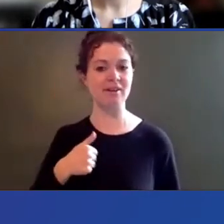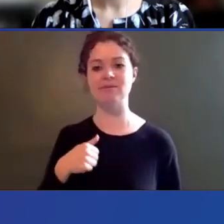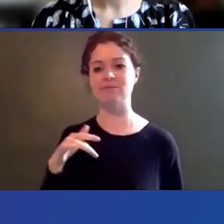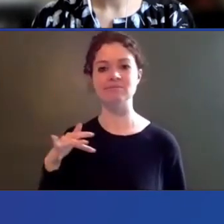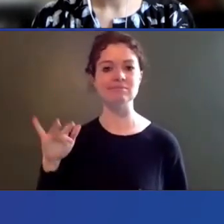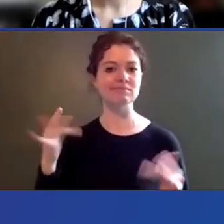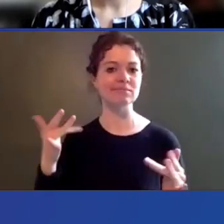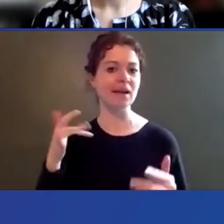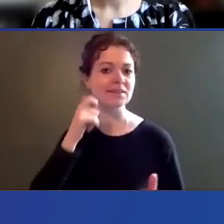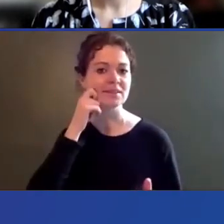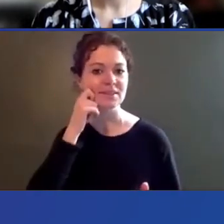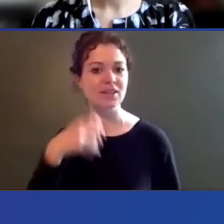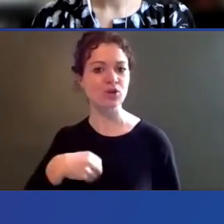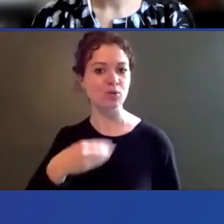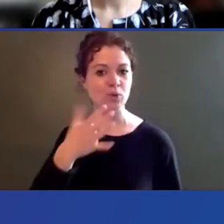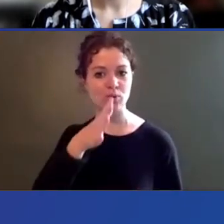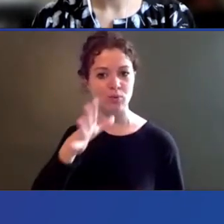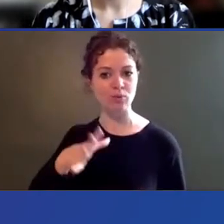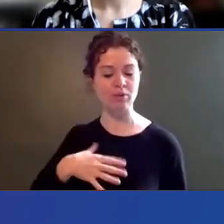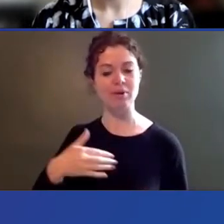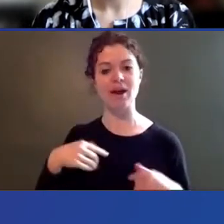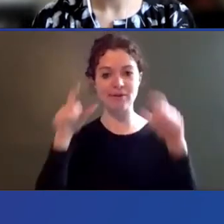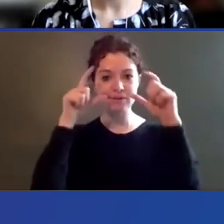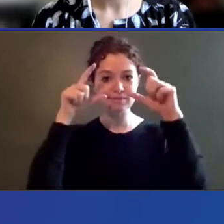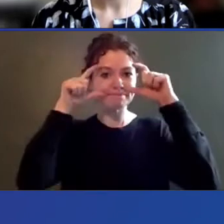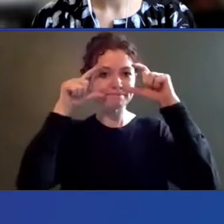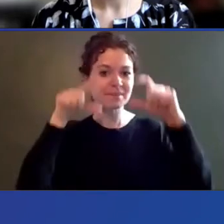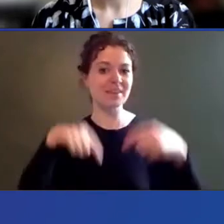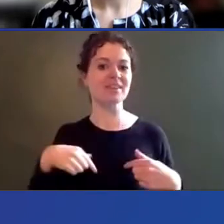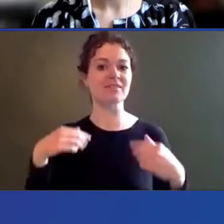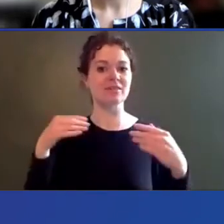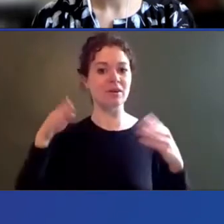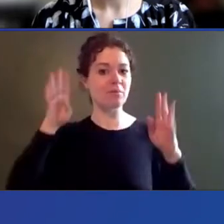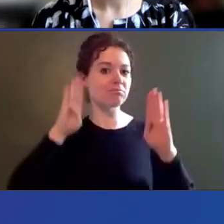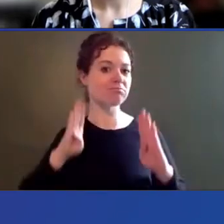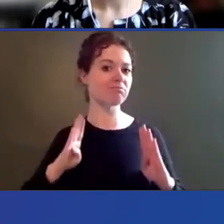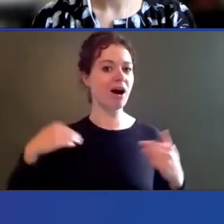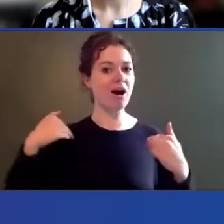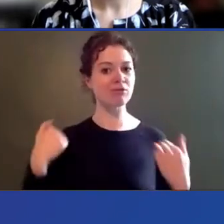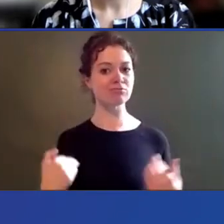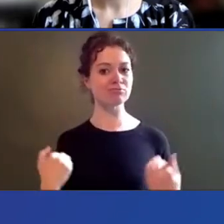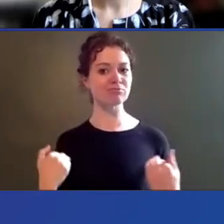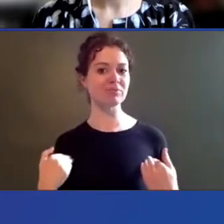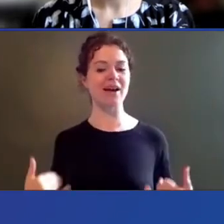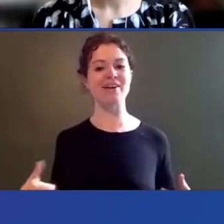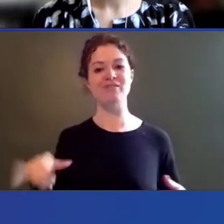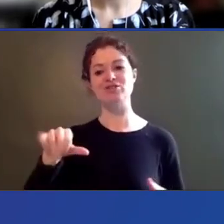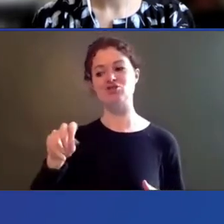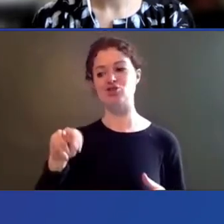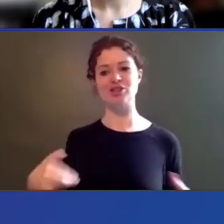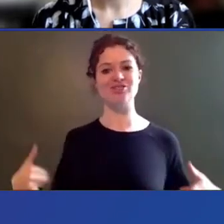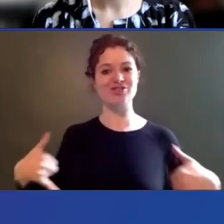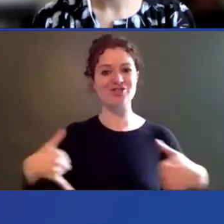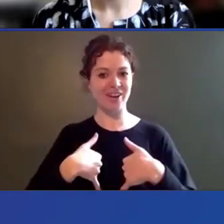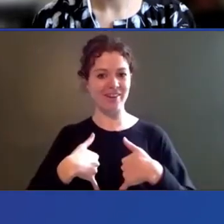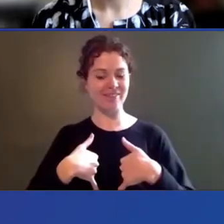wearing clear framed glasses with long brown hair. And I'm wearing a denim jacket, and I have a flat